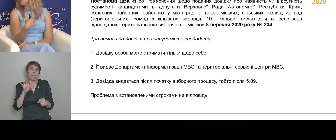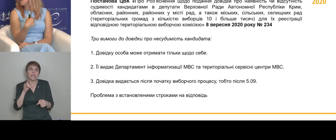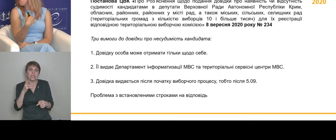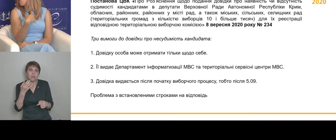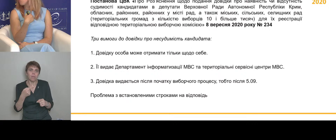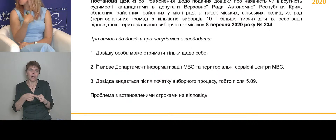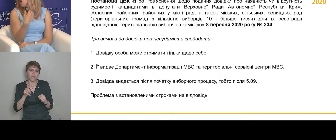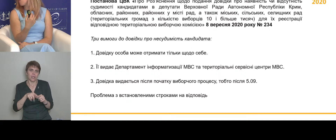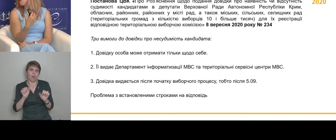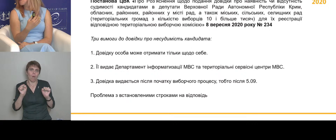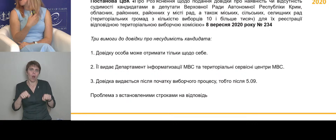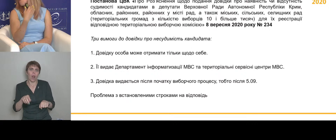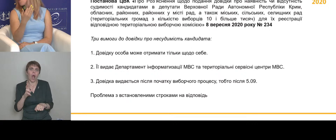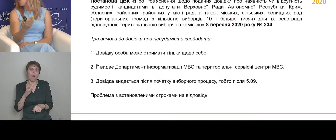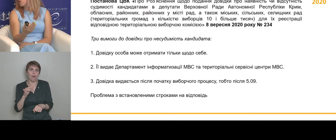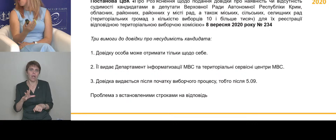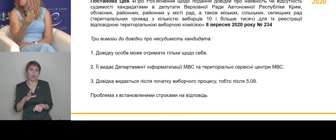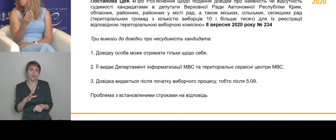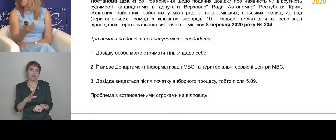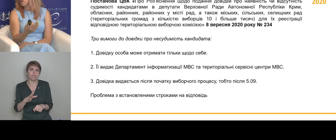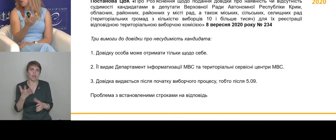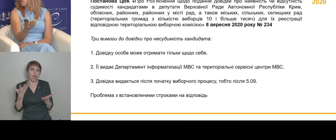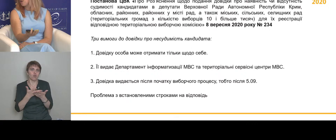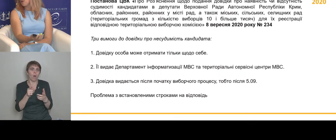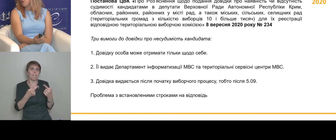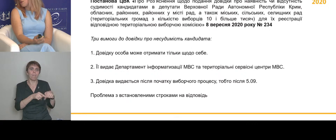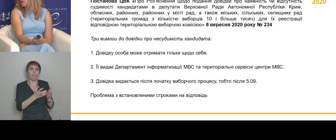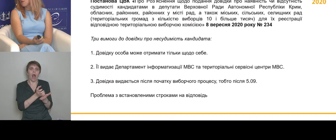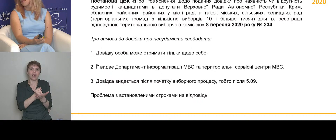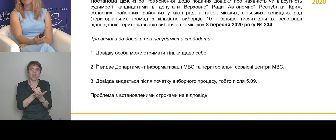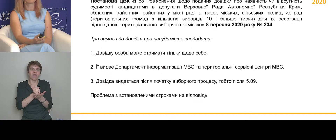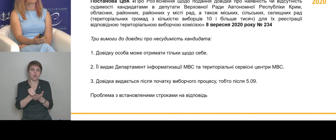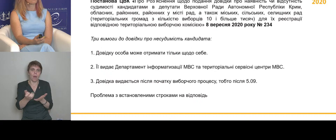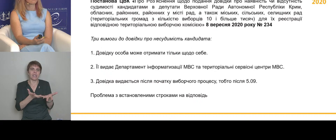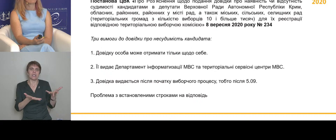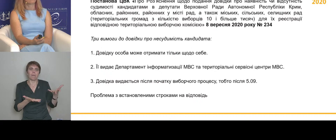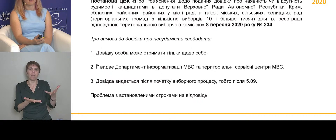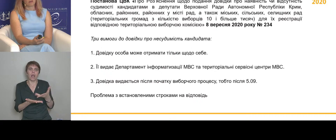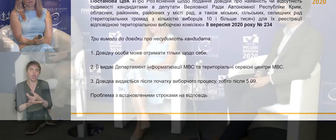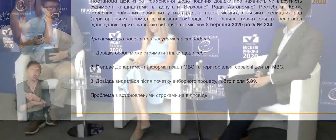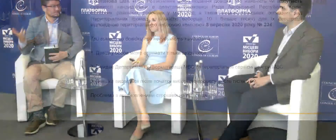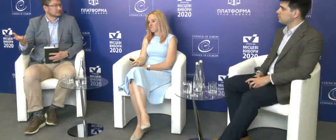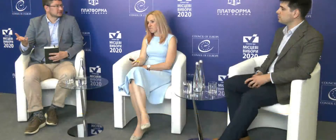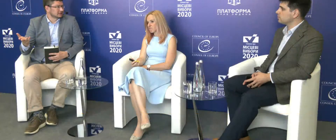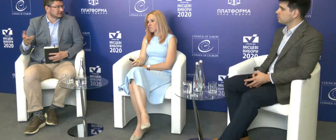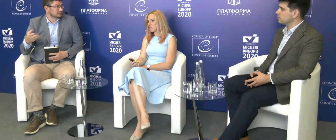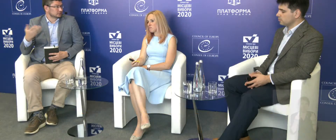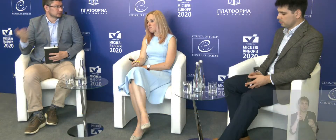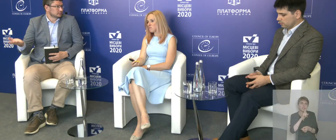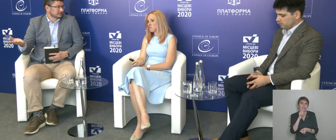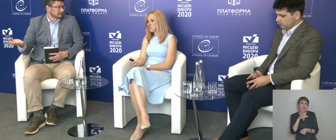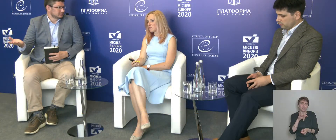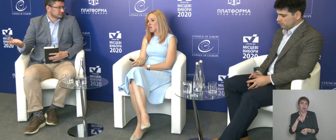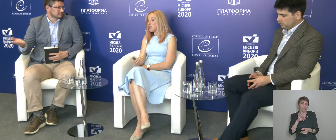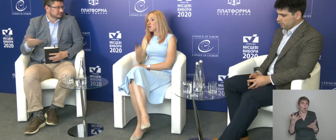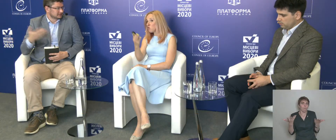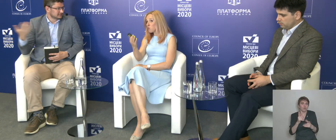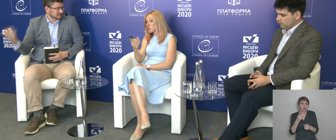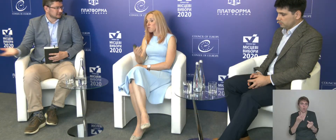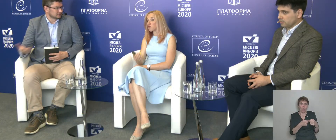In principle, as for me, this could be done by the party. If the party is nominating, the party is paying